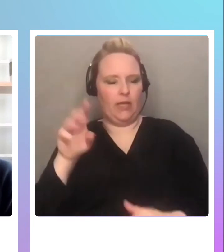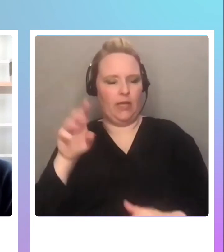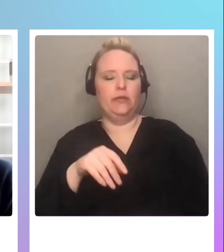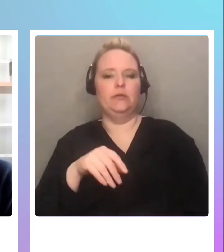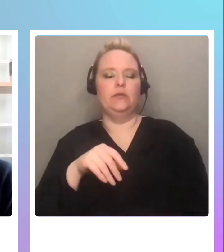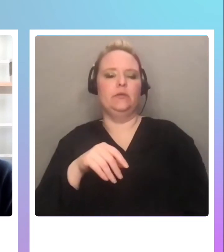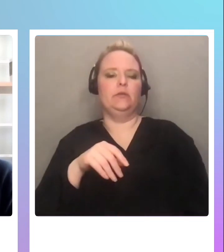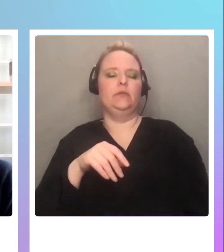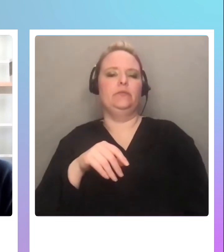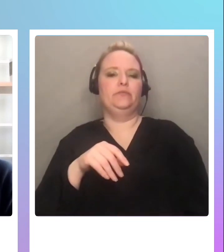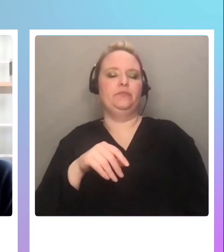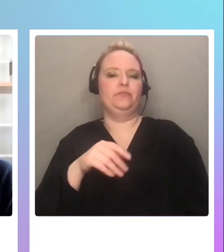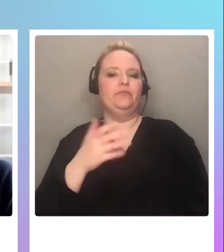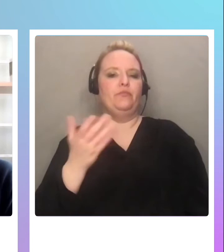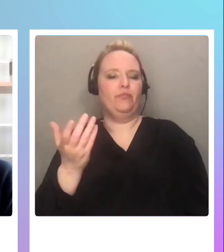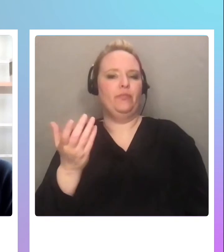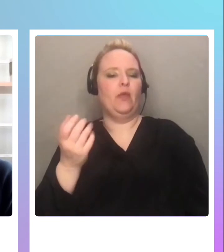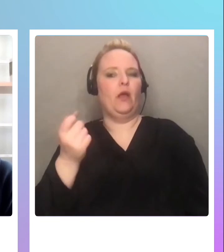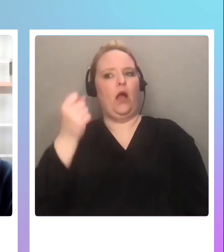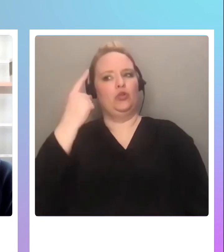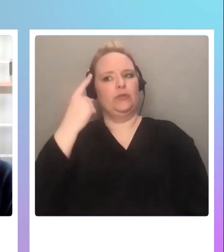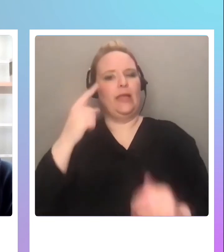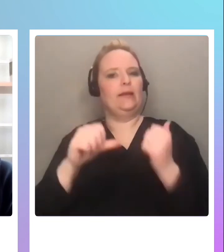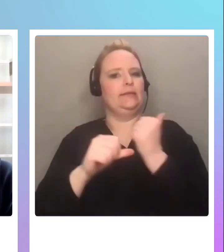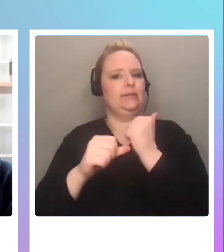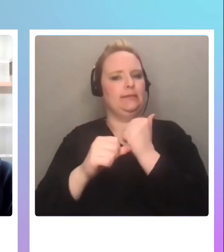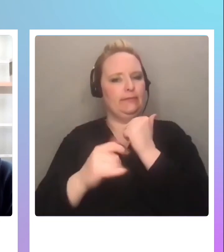their assistive technology.